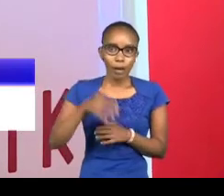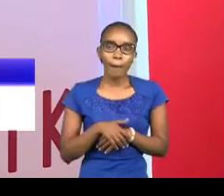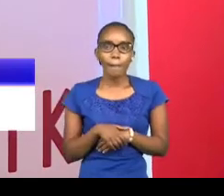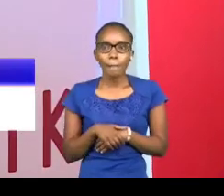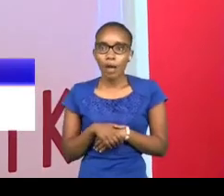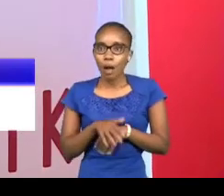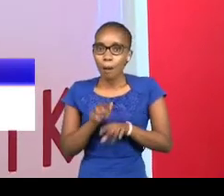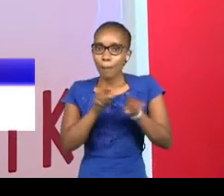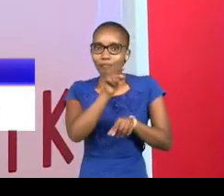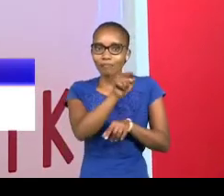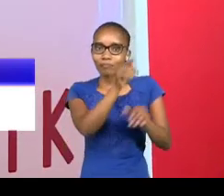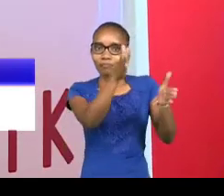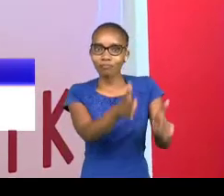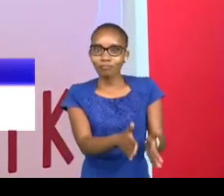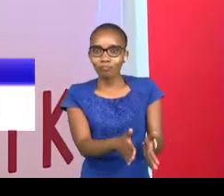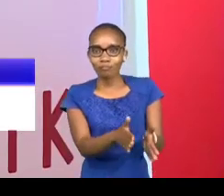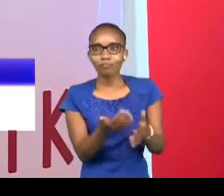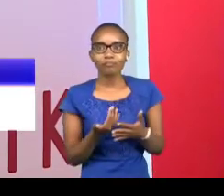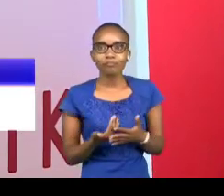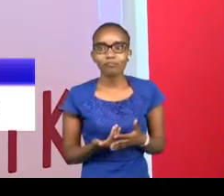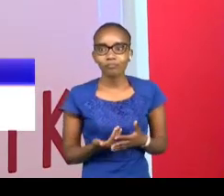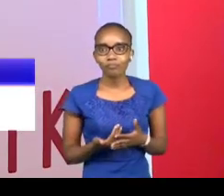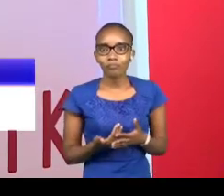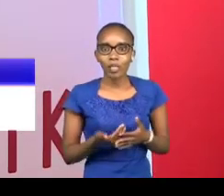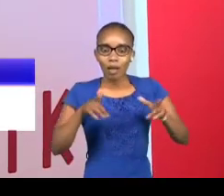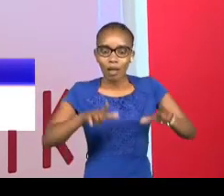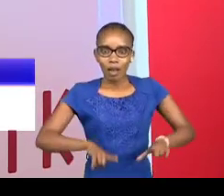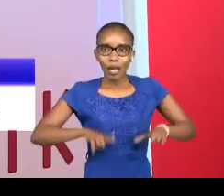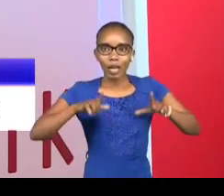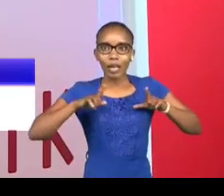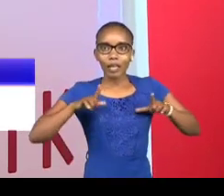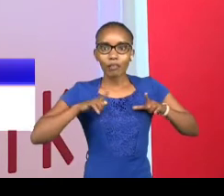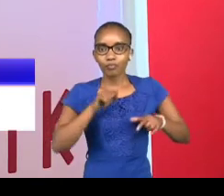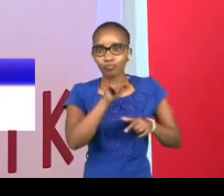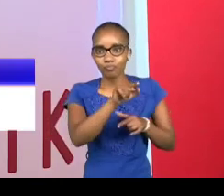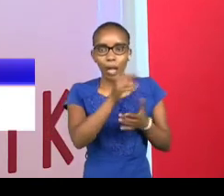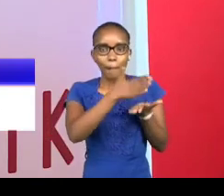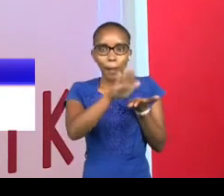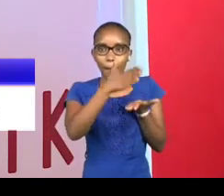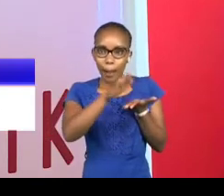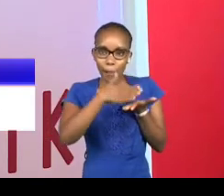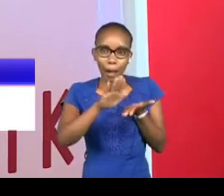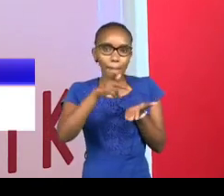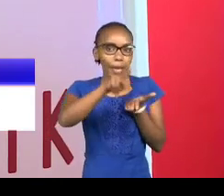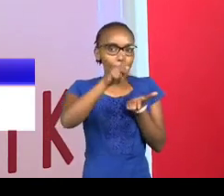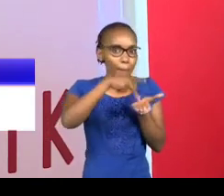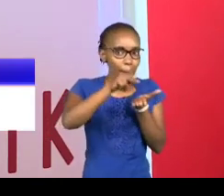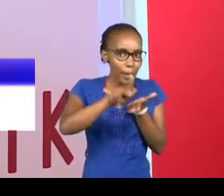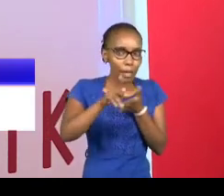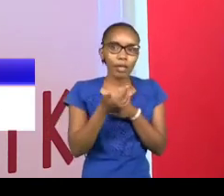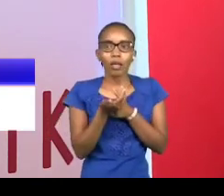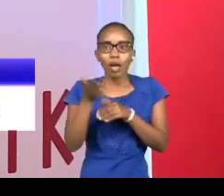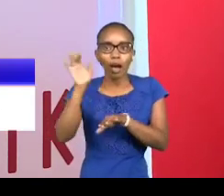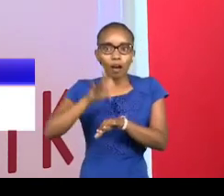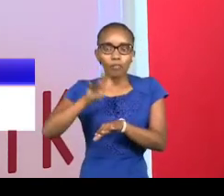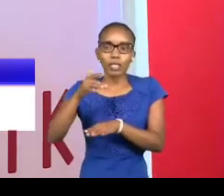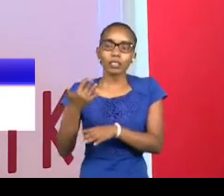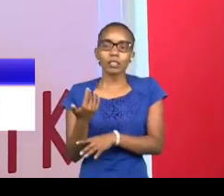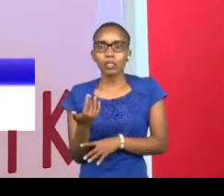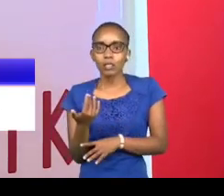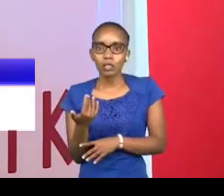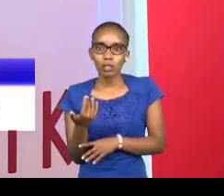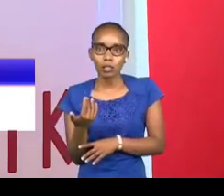tenant is also living at a place where probably he has rented, which also affects the residential tenancy that they